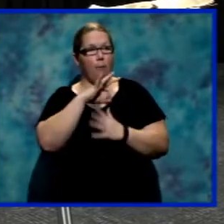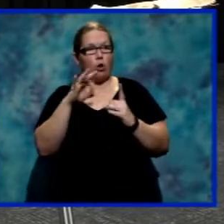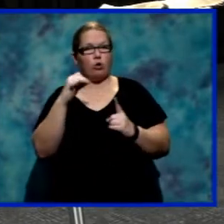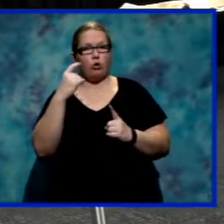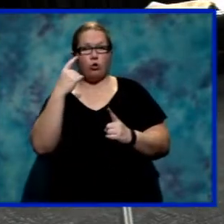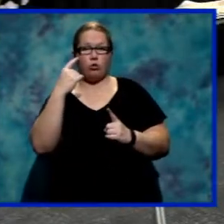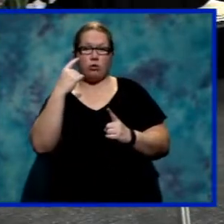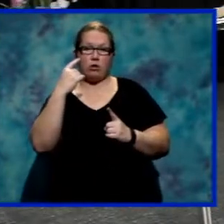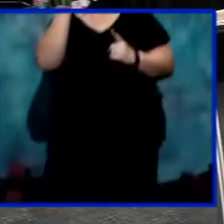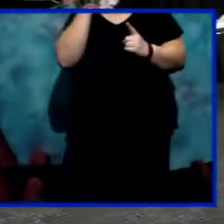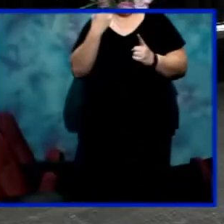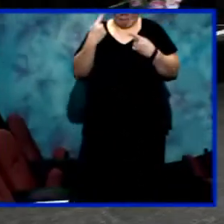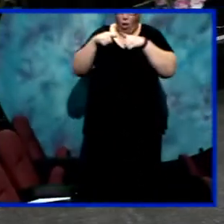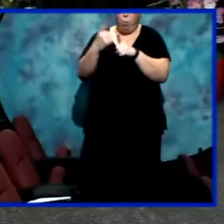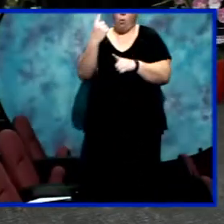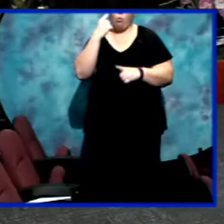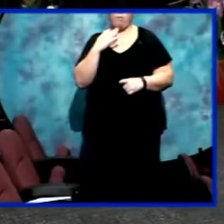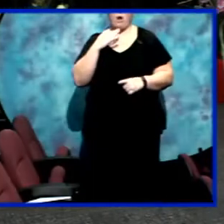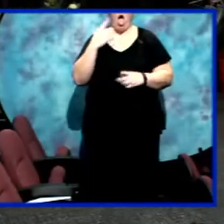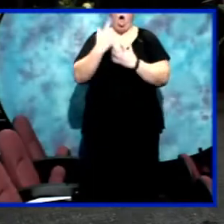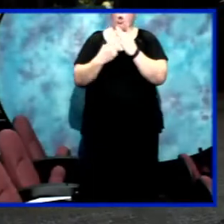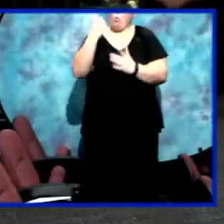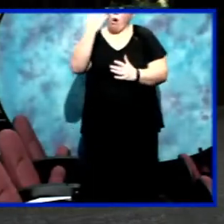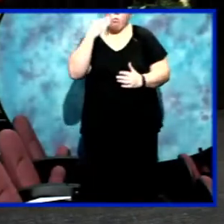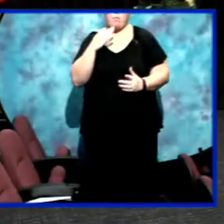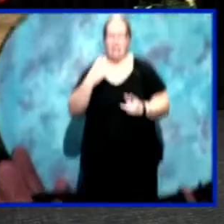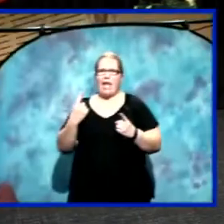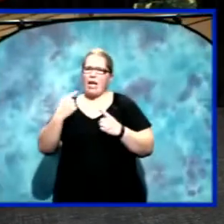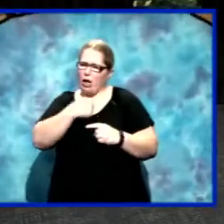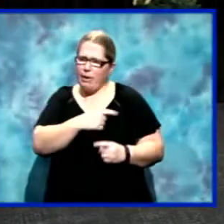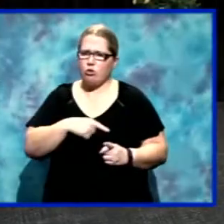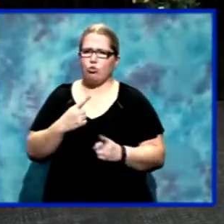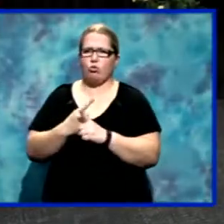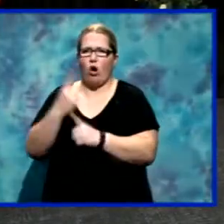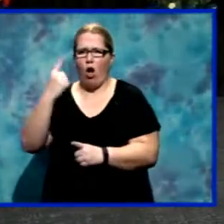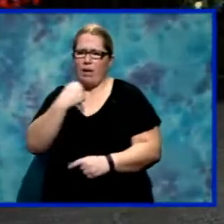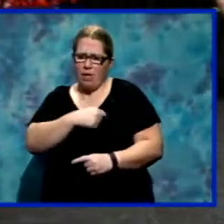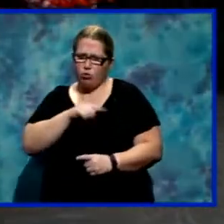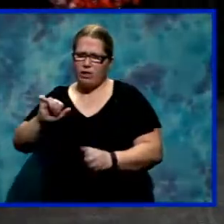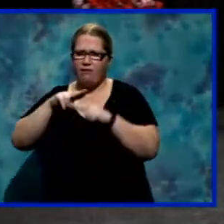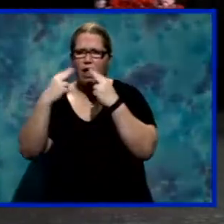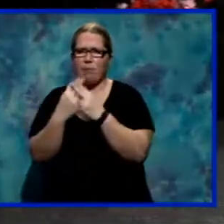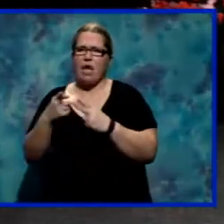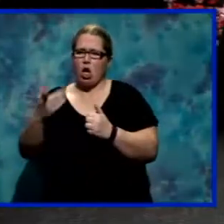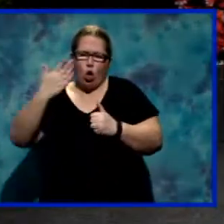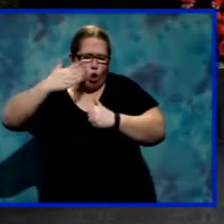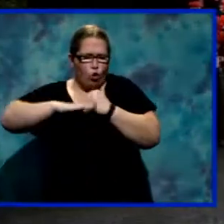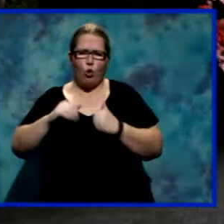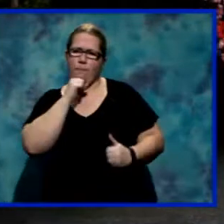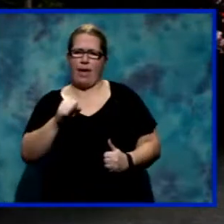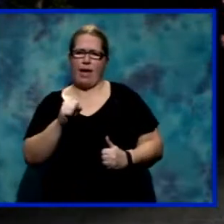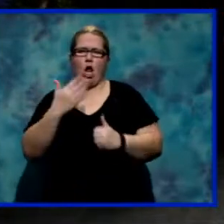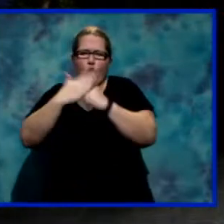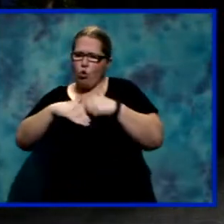about in his head. Committed to his family, committed to God, a completely brand new man with a new heart, and that's what we